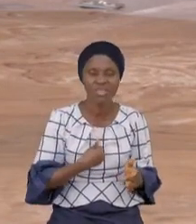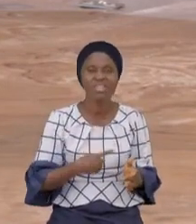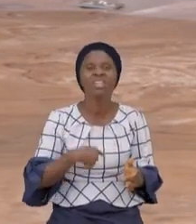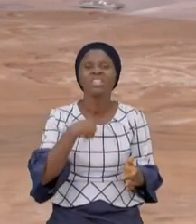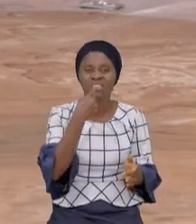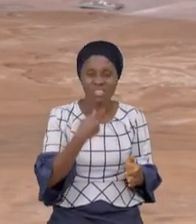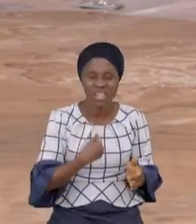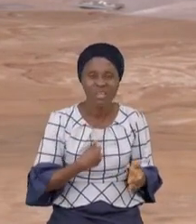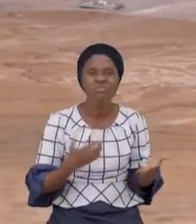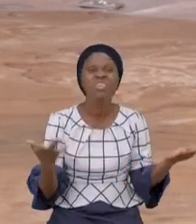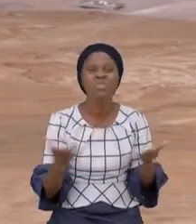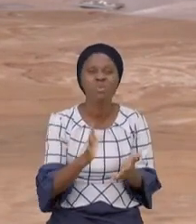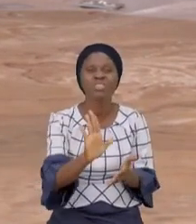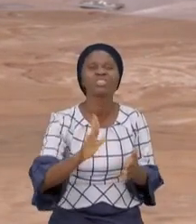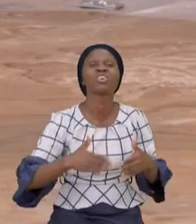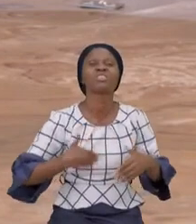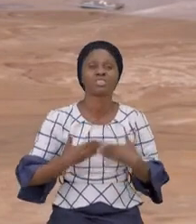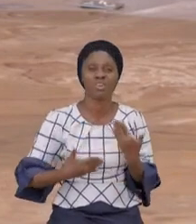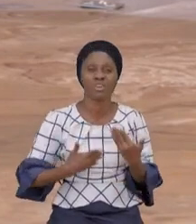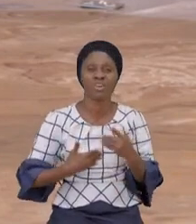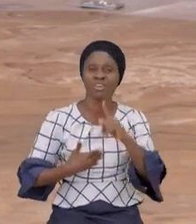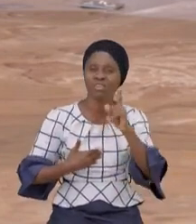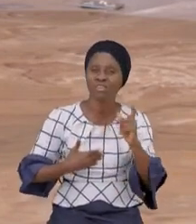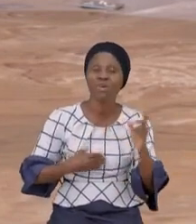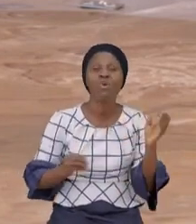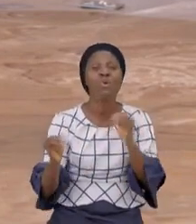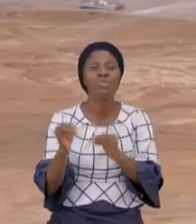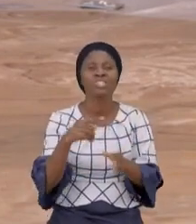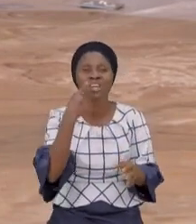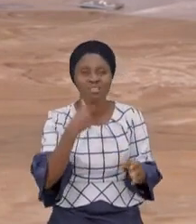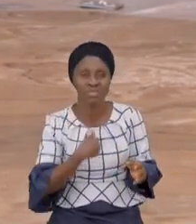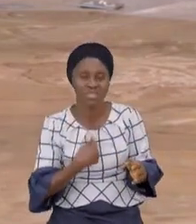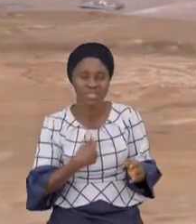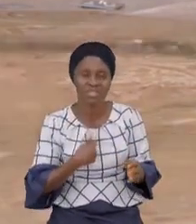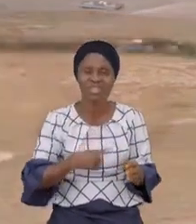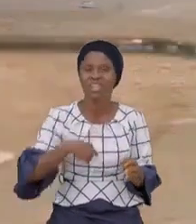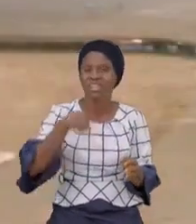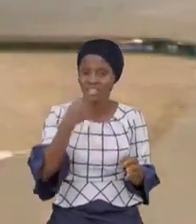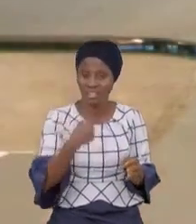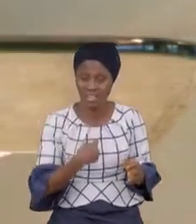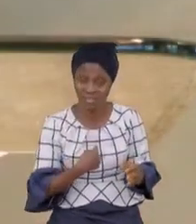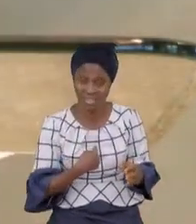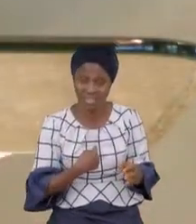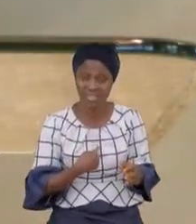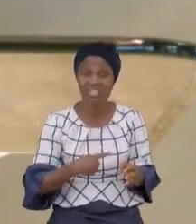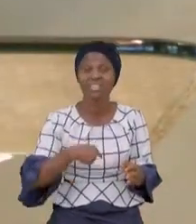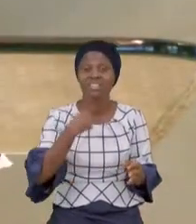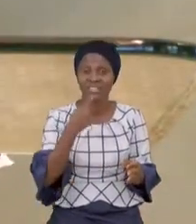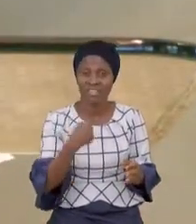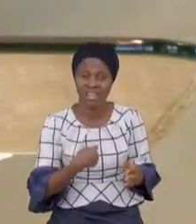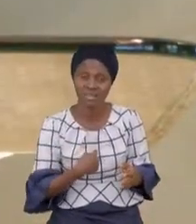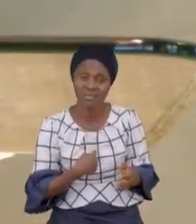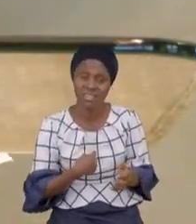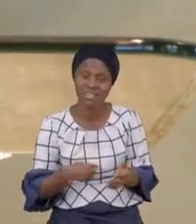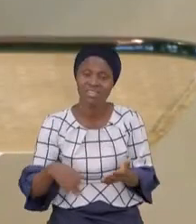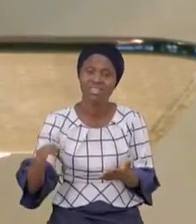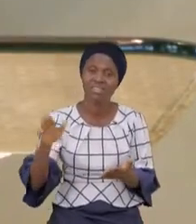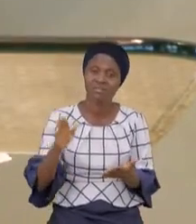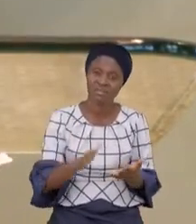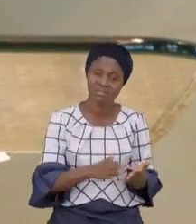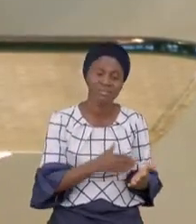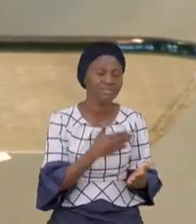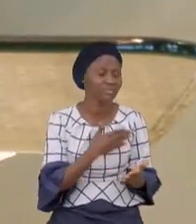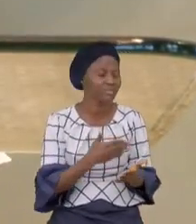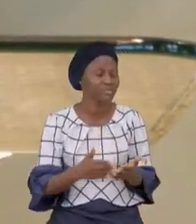me, tell me what's your joy. Oh, tell me, tell me, tell me, tell